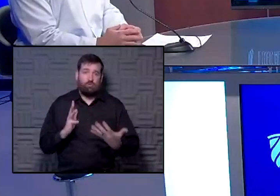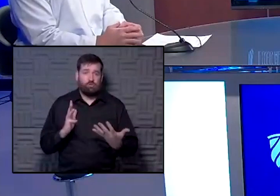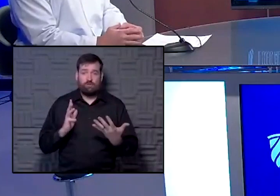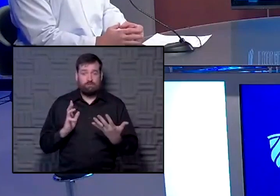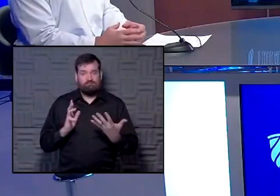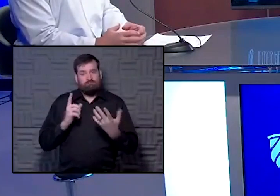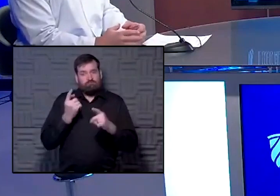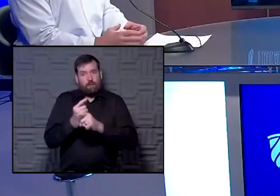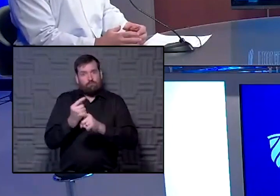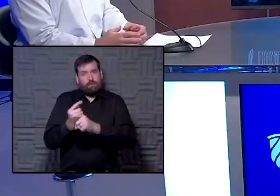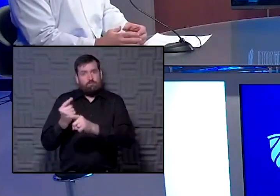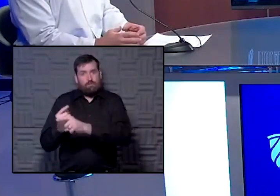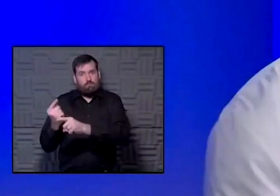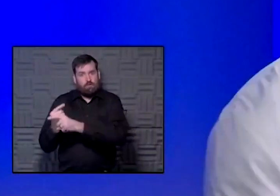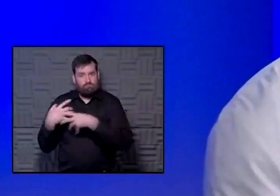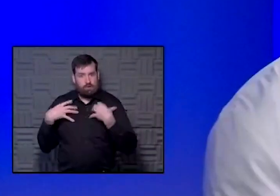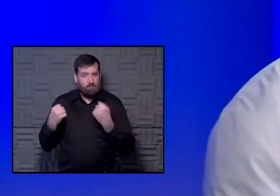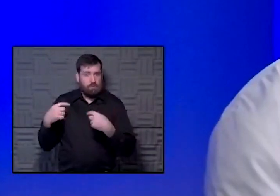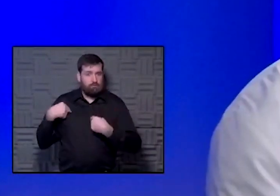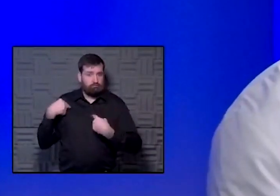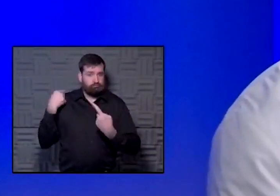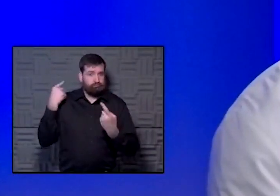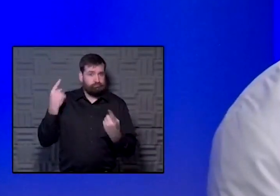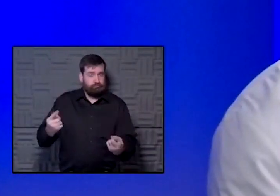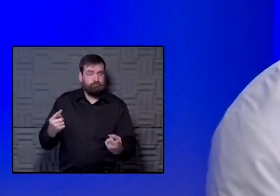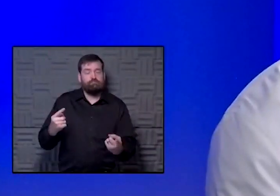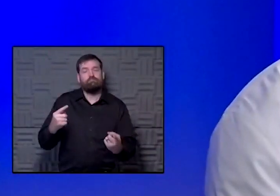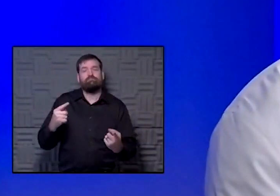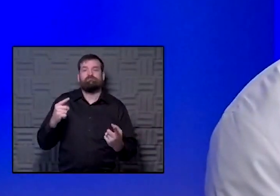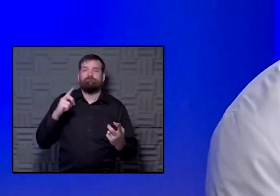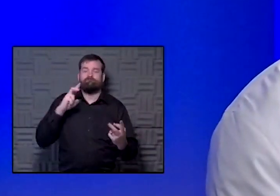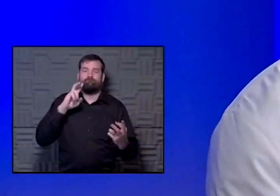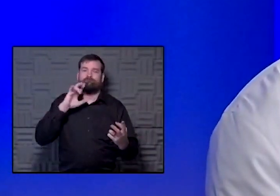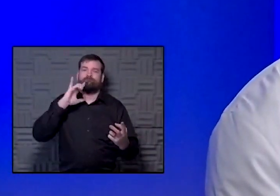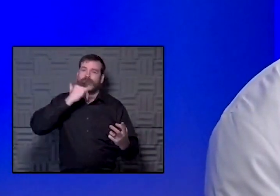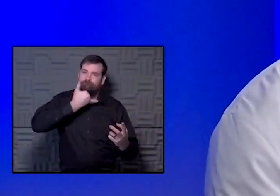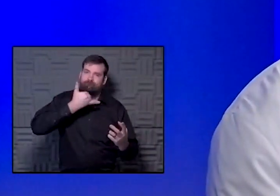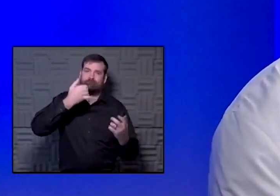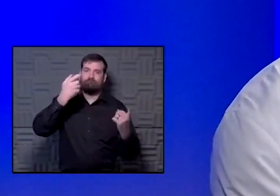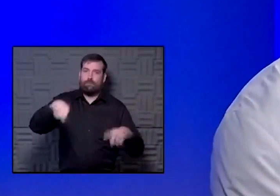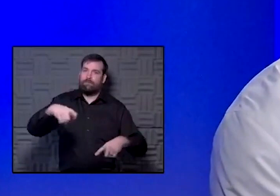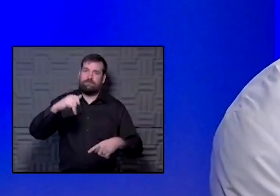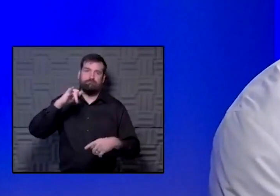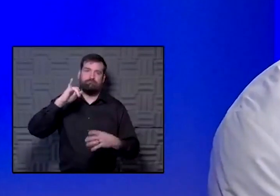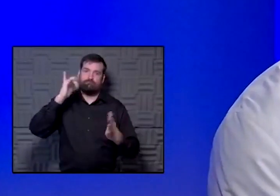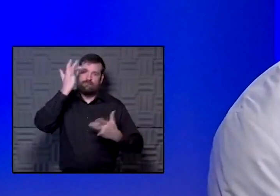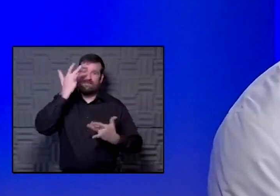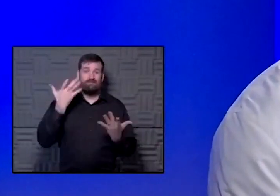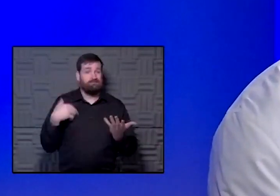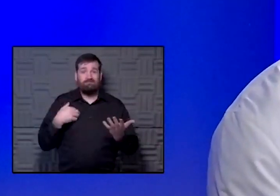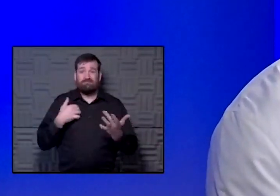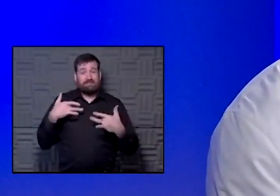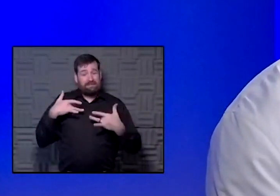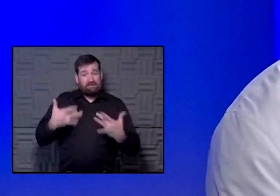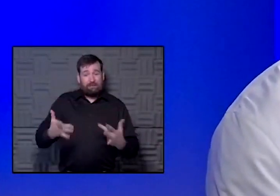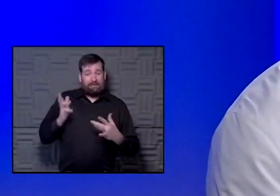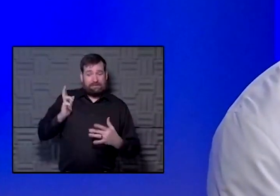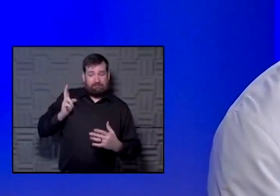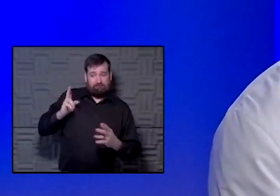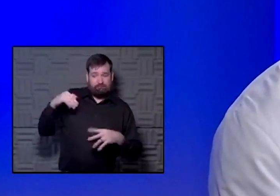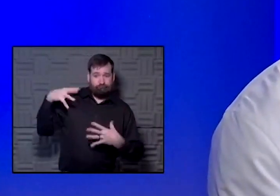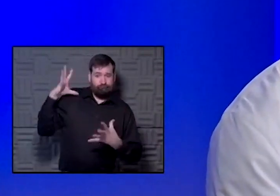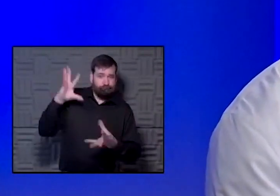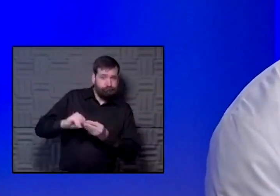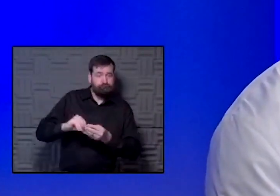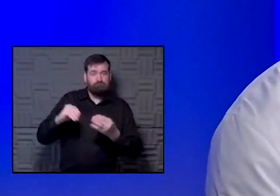anything wrong. Have really been healthy throughout this, who inadvertently get it. But it's a lot of behaviors, and it has been historically behaviors, meeting in those